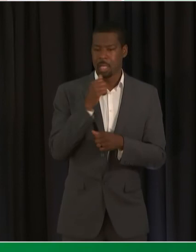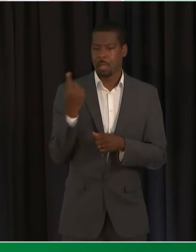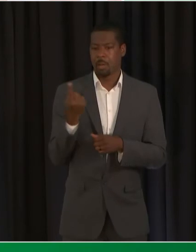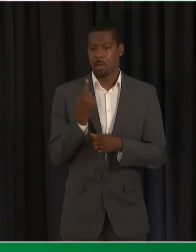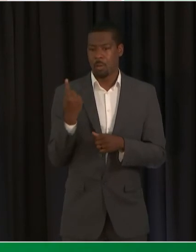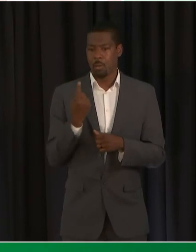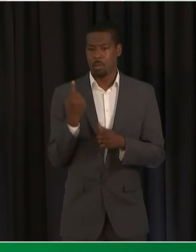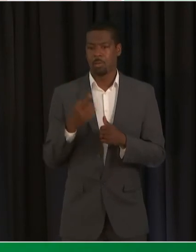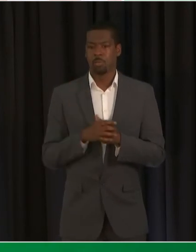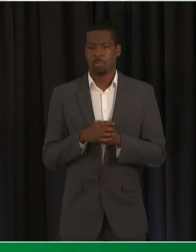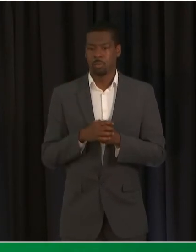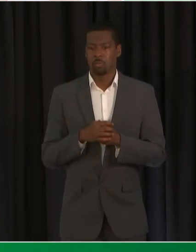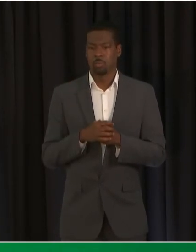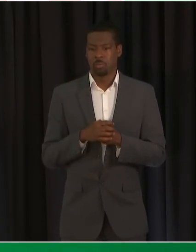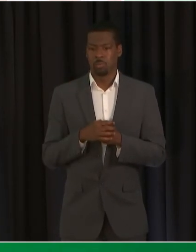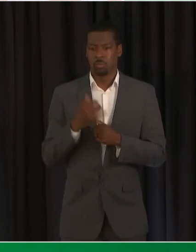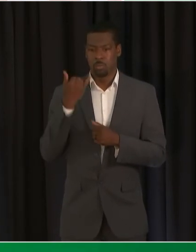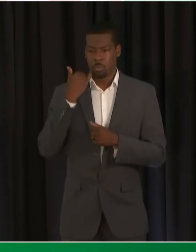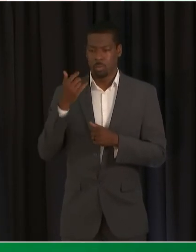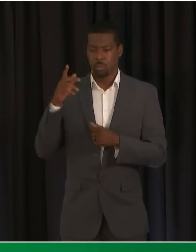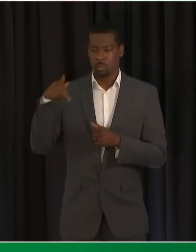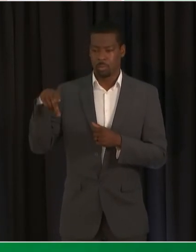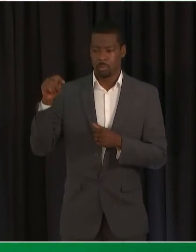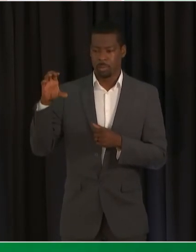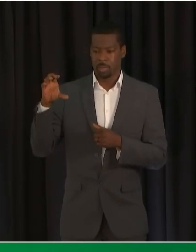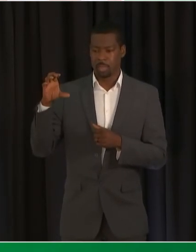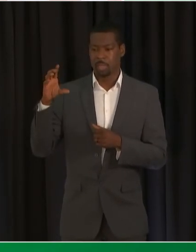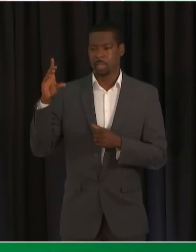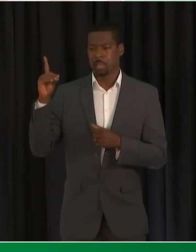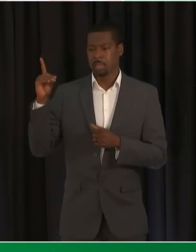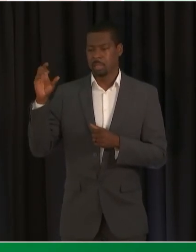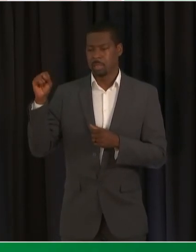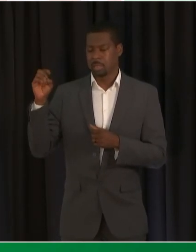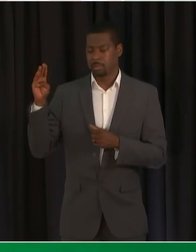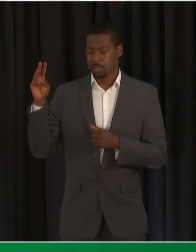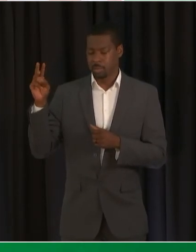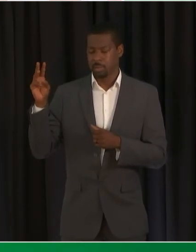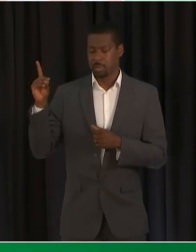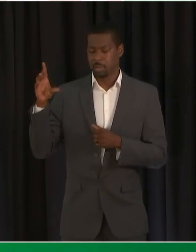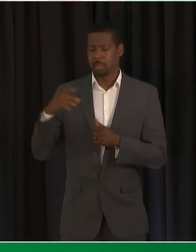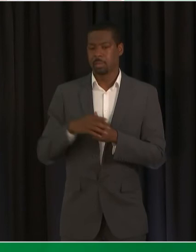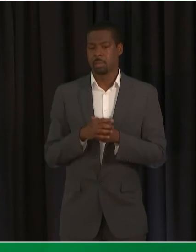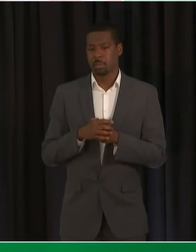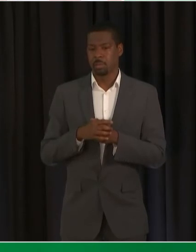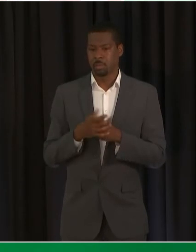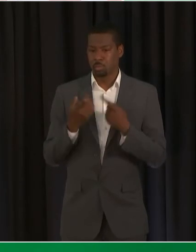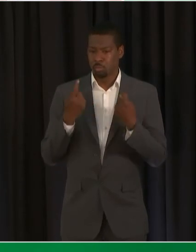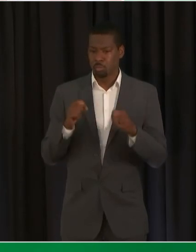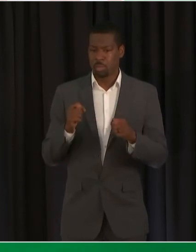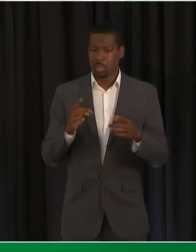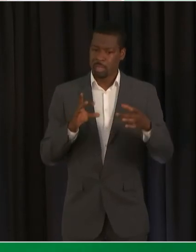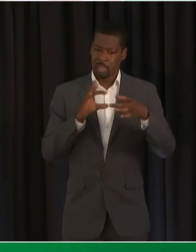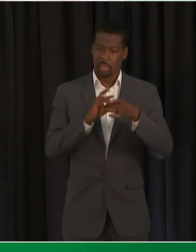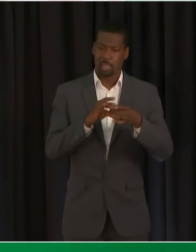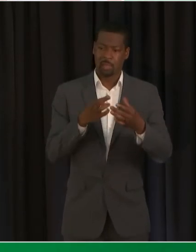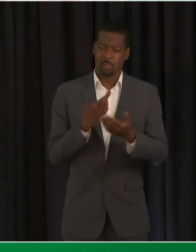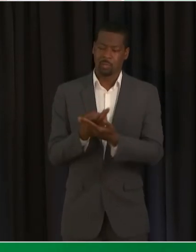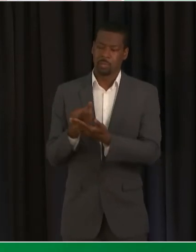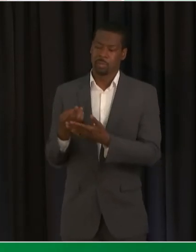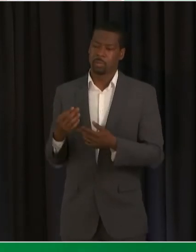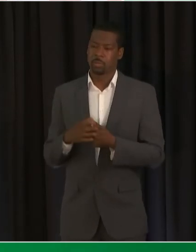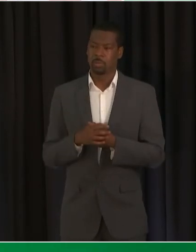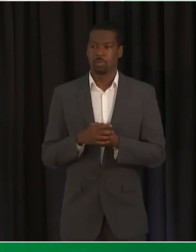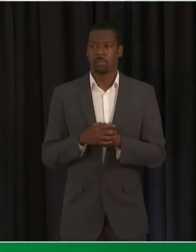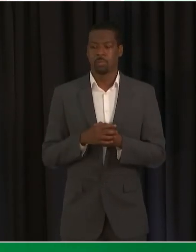not alone. And, call Paycheck and call DSLBD, and we will try to connect you to